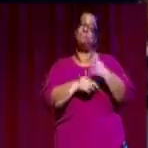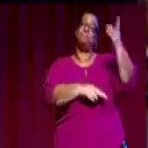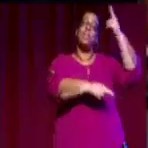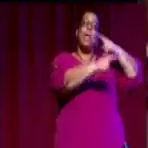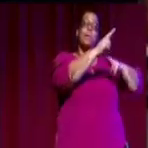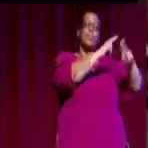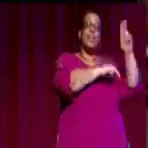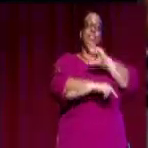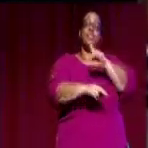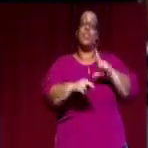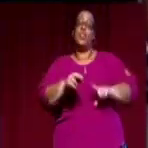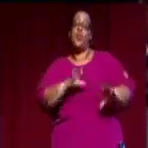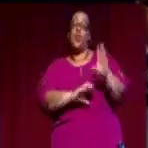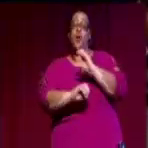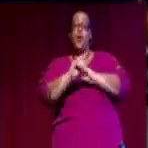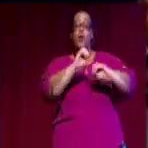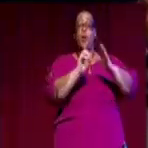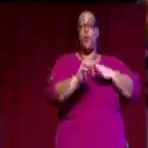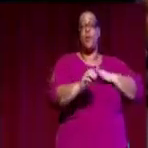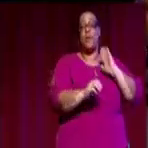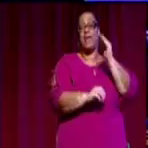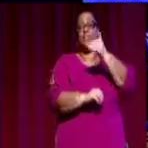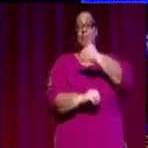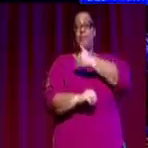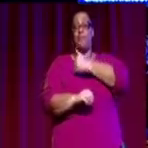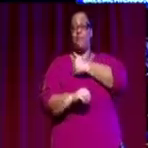the Lord, oh my soul.